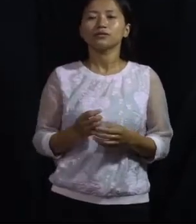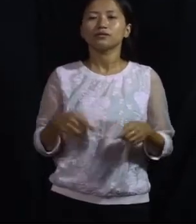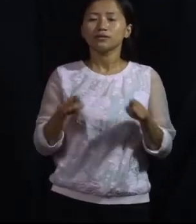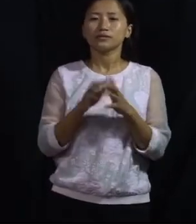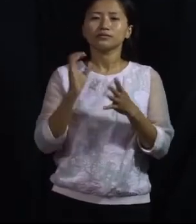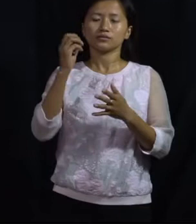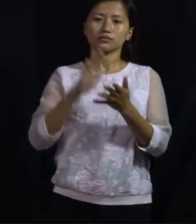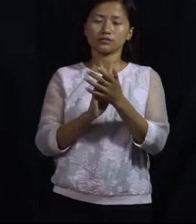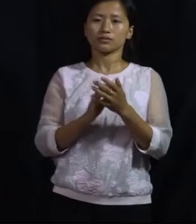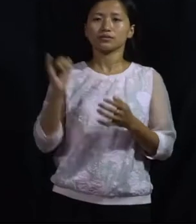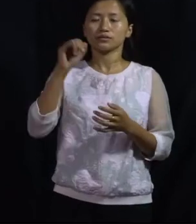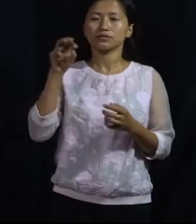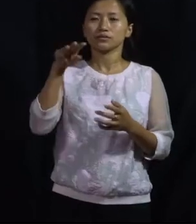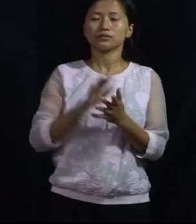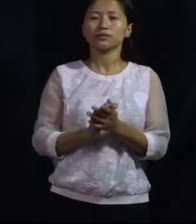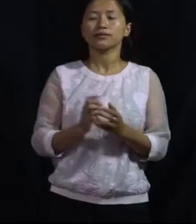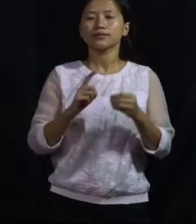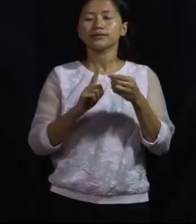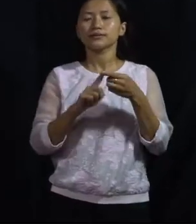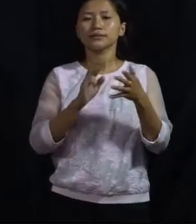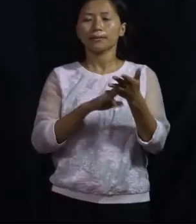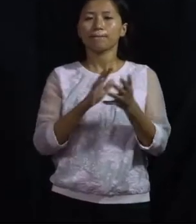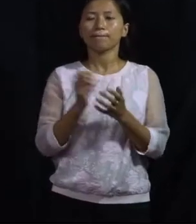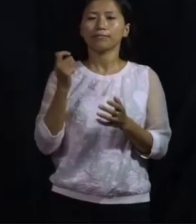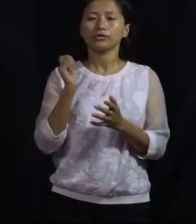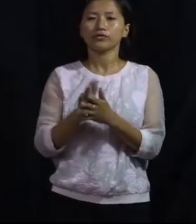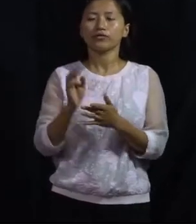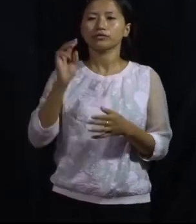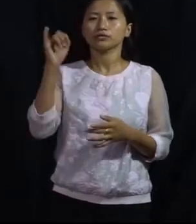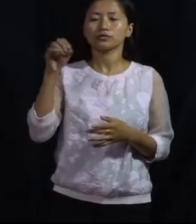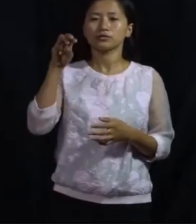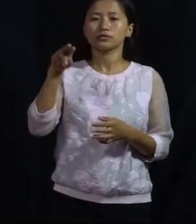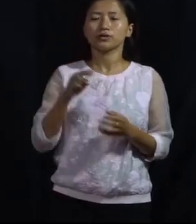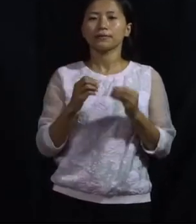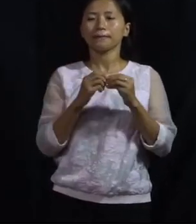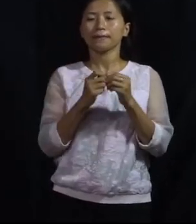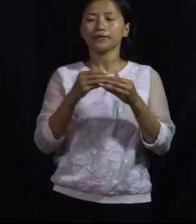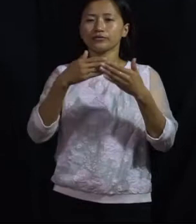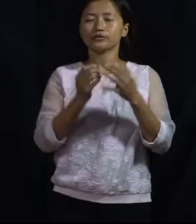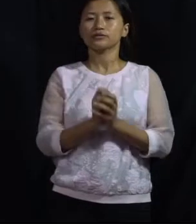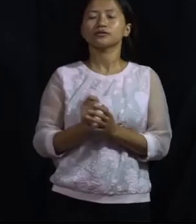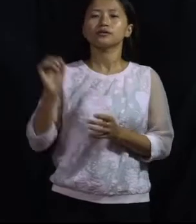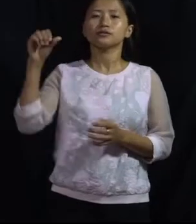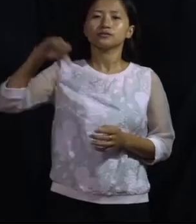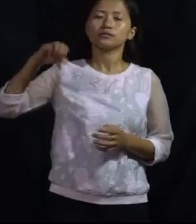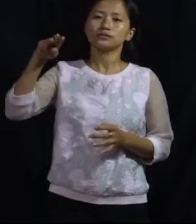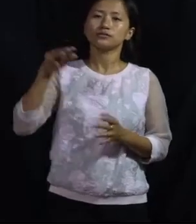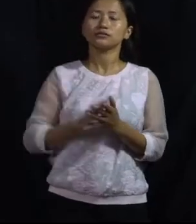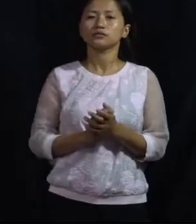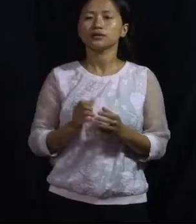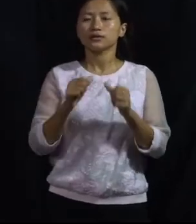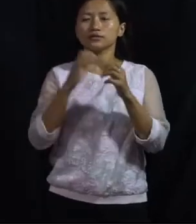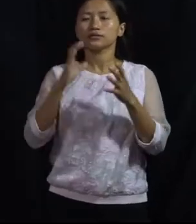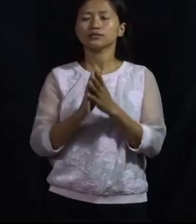sundry creditors 600, employees provident fund 600, bank overdraft 9,000, A's capital